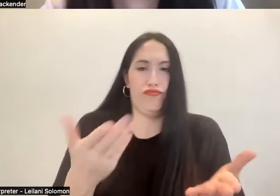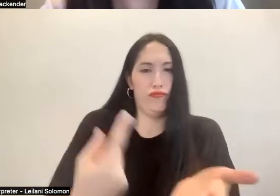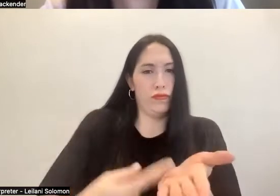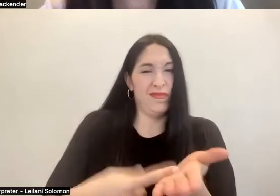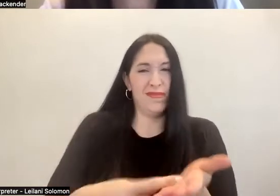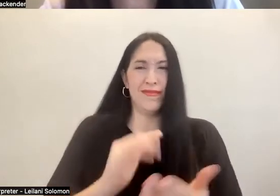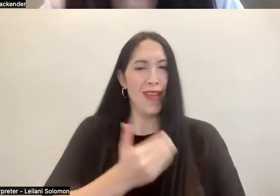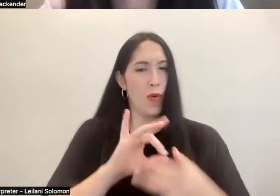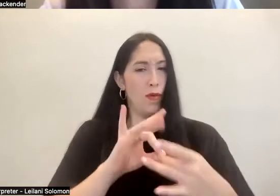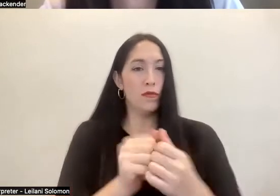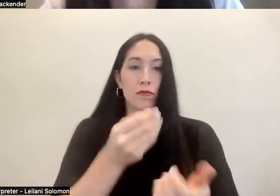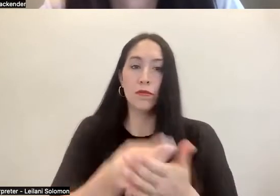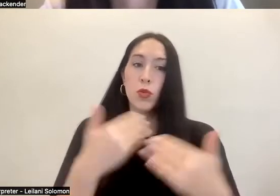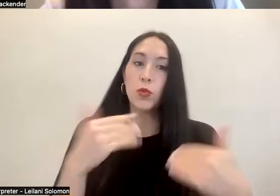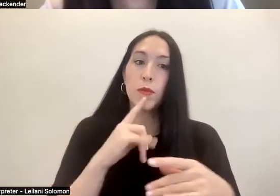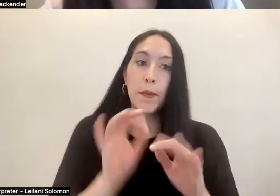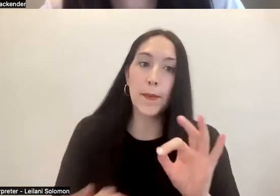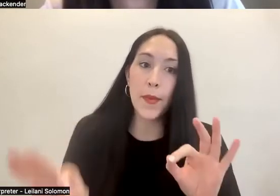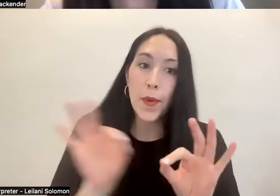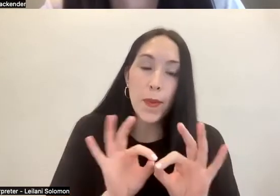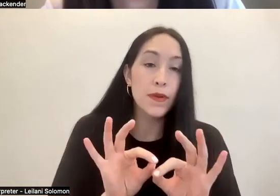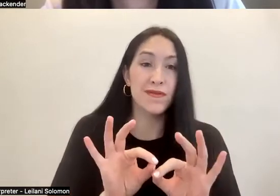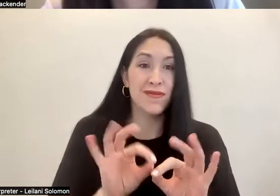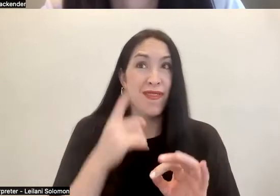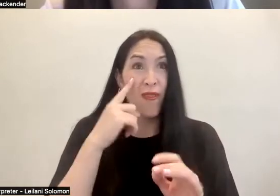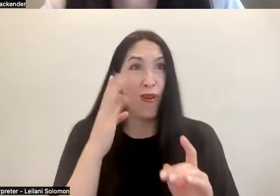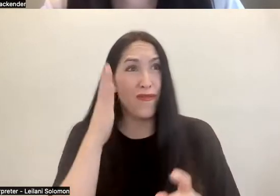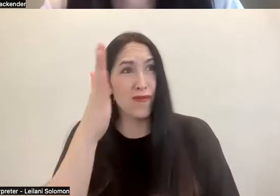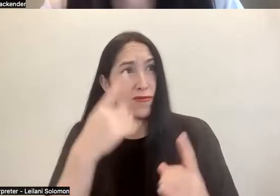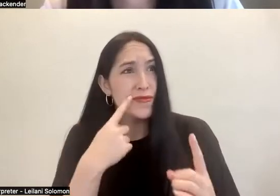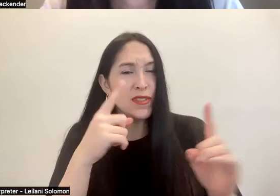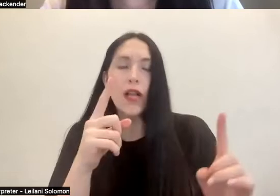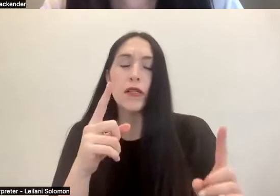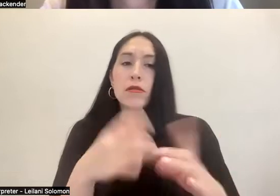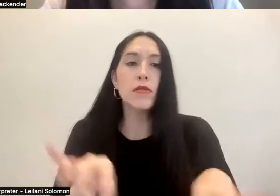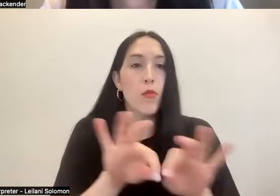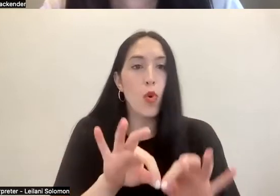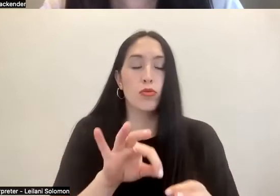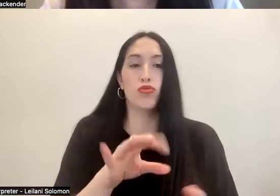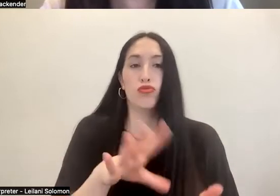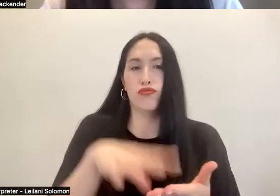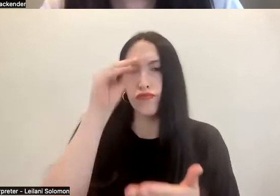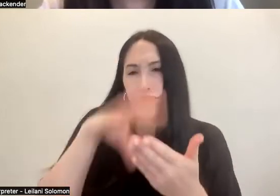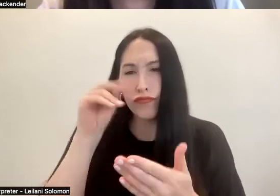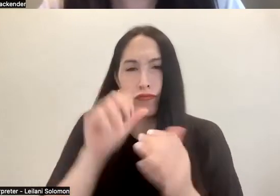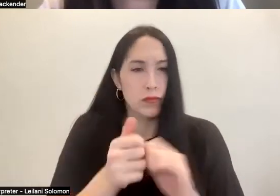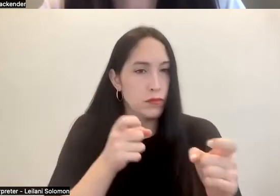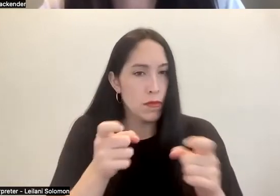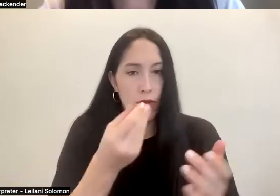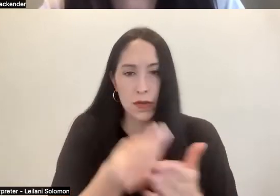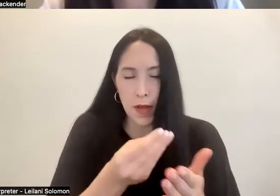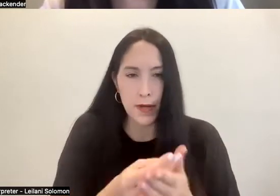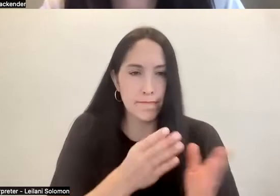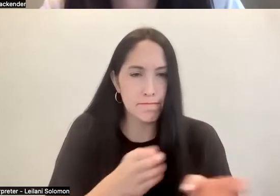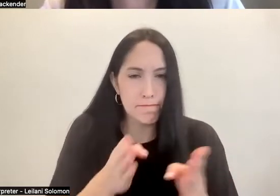important. And the key to success is, of course, equipping yourself with the knowledge and the skills needed to manage money effectively. Now, this